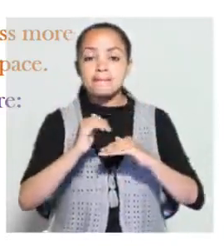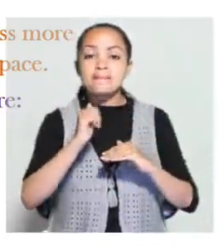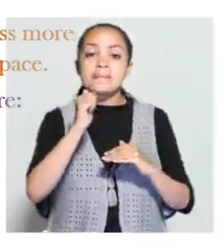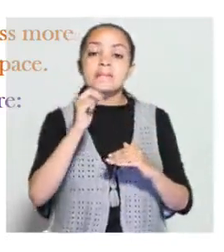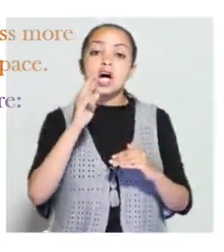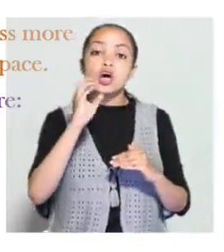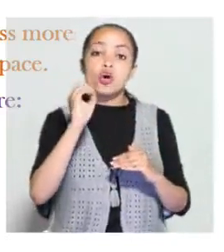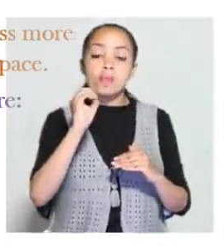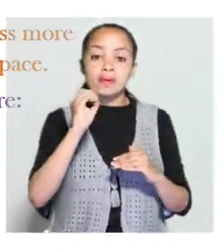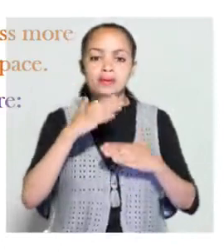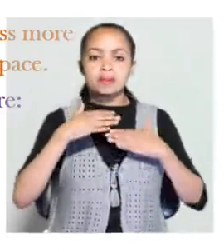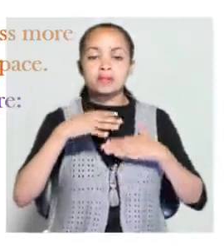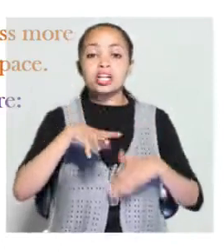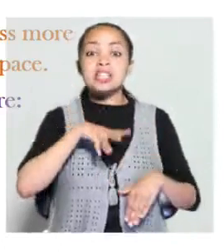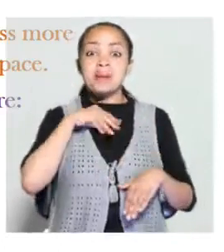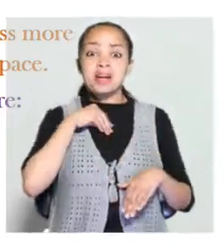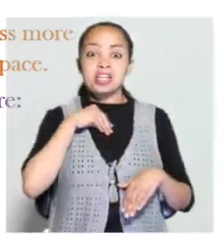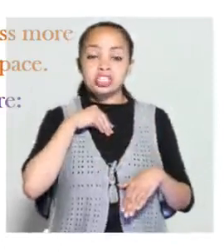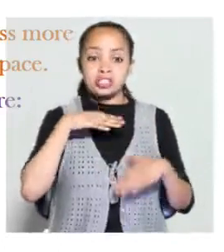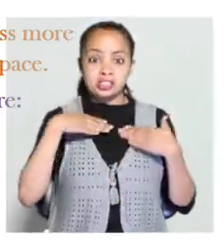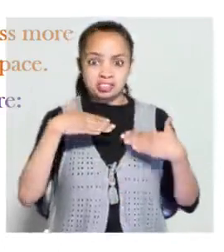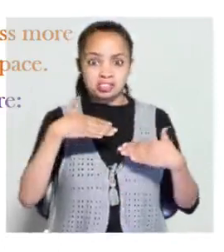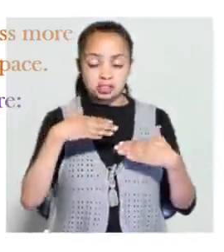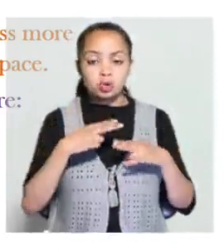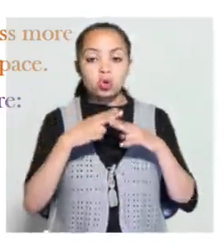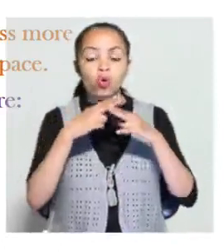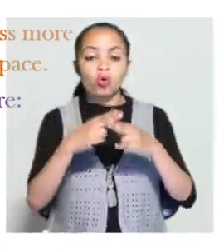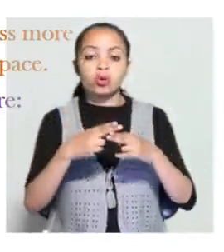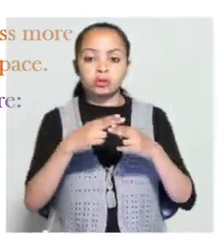aerobic respiration is oxidative level phosphorylation,